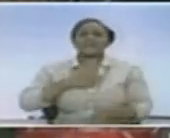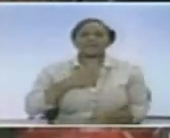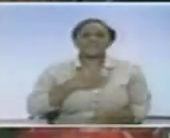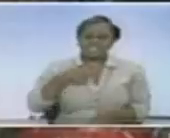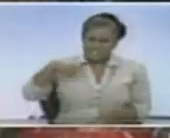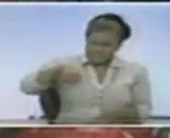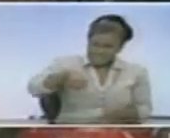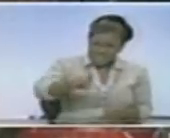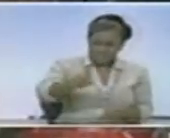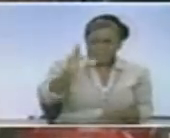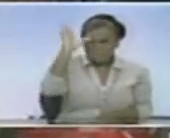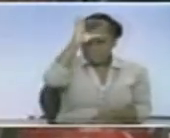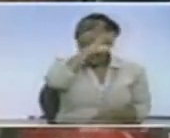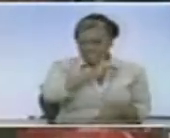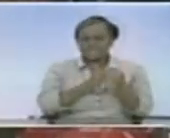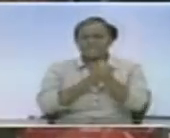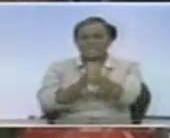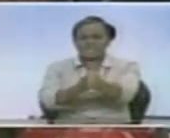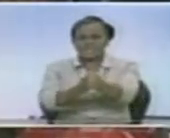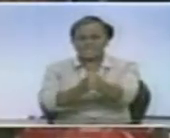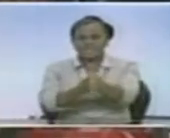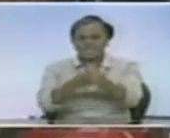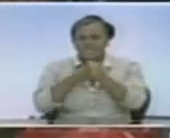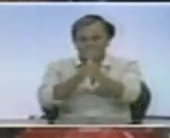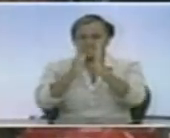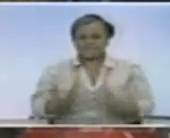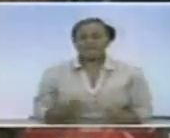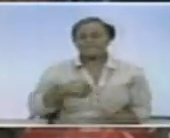the one who are misleading the leaders.